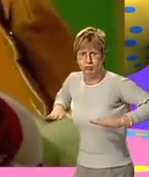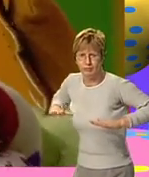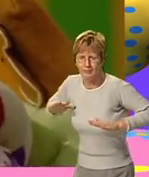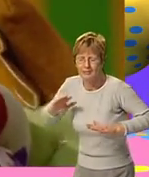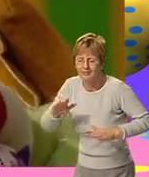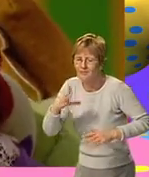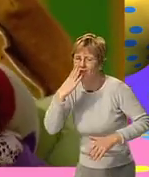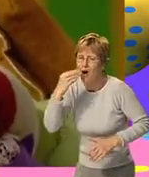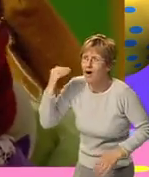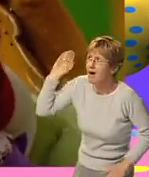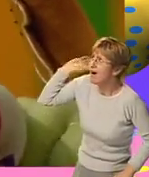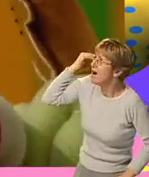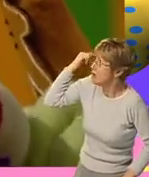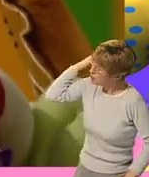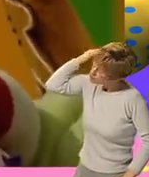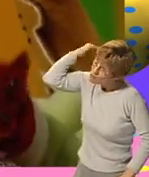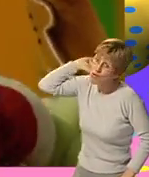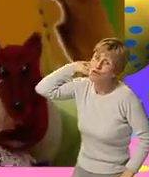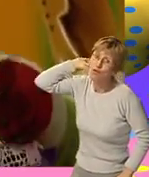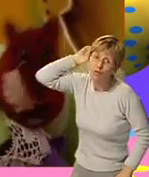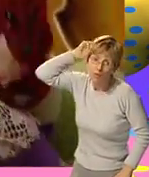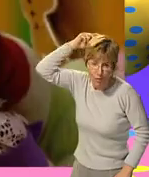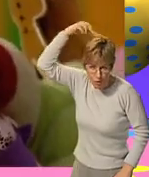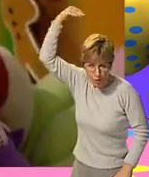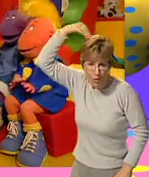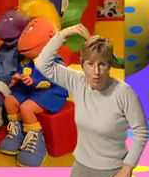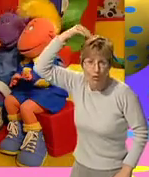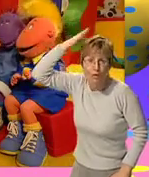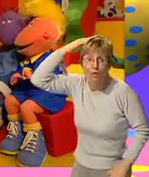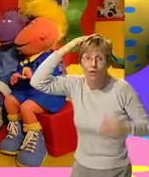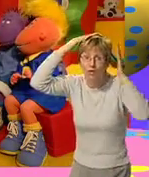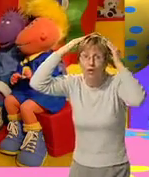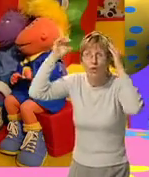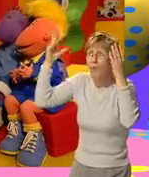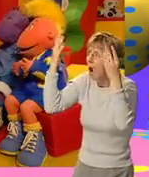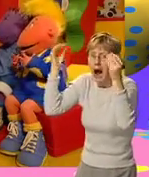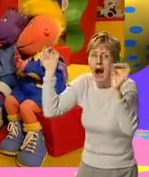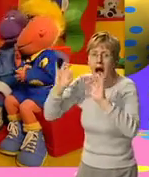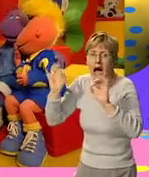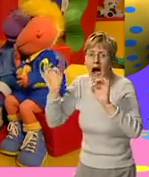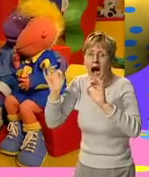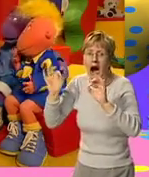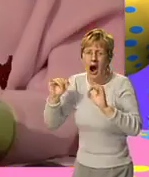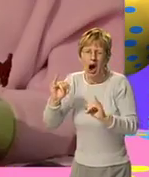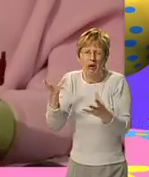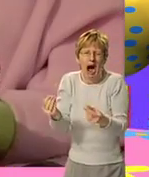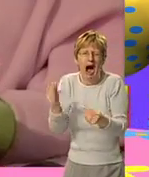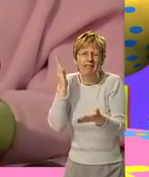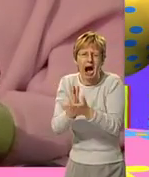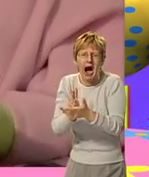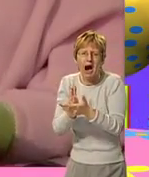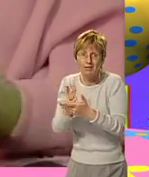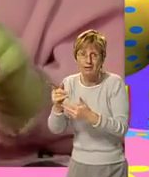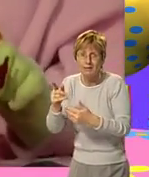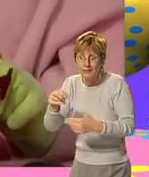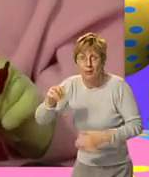man, called the fox, or you will surely get wet. Sorry, gingerbread. The gingerbread man hopped onto